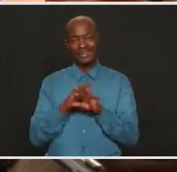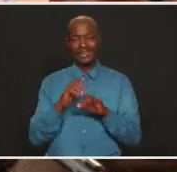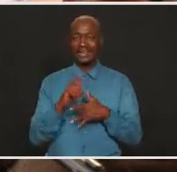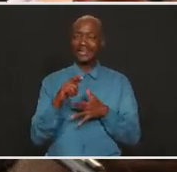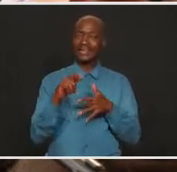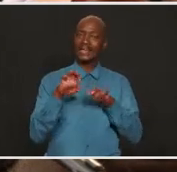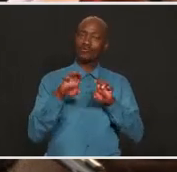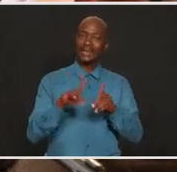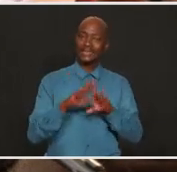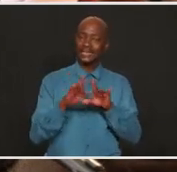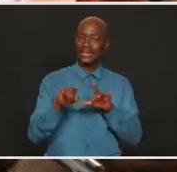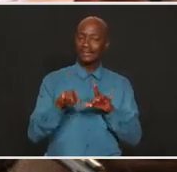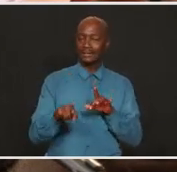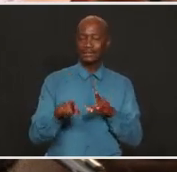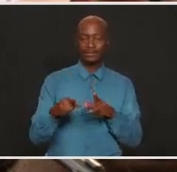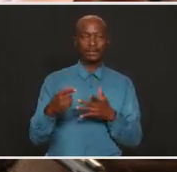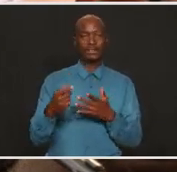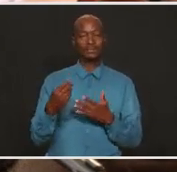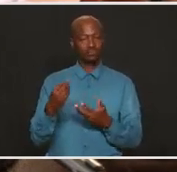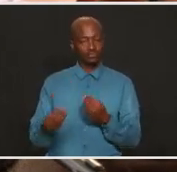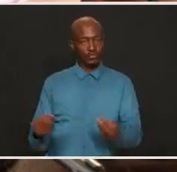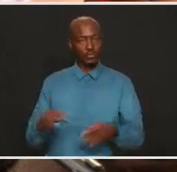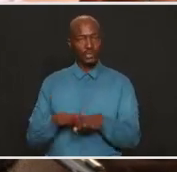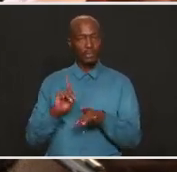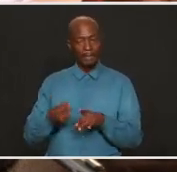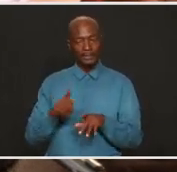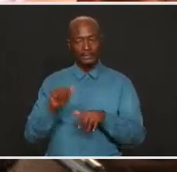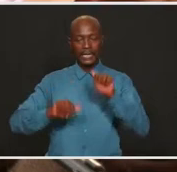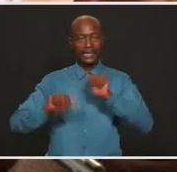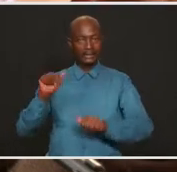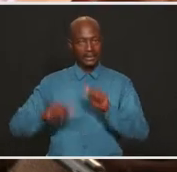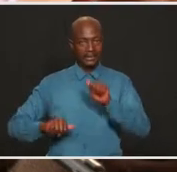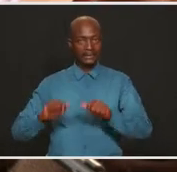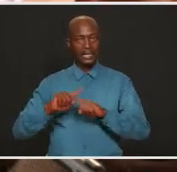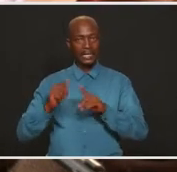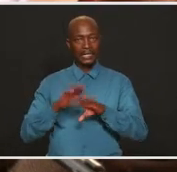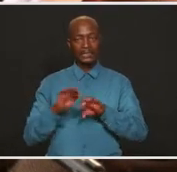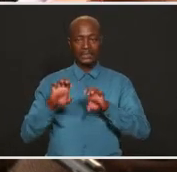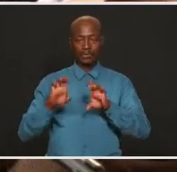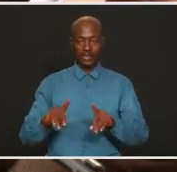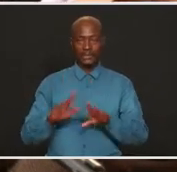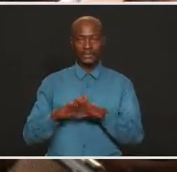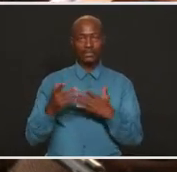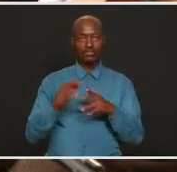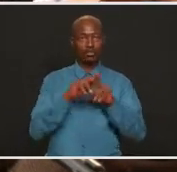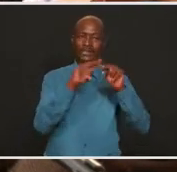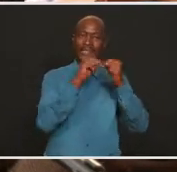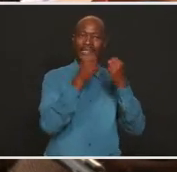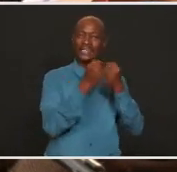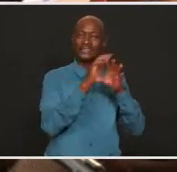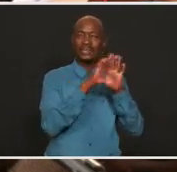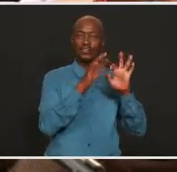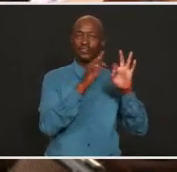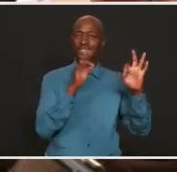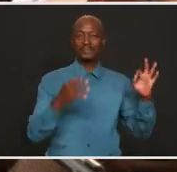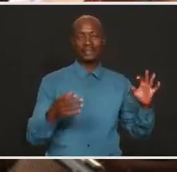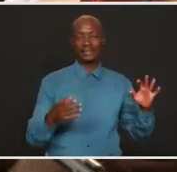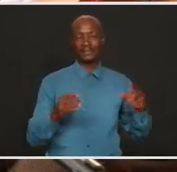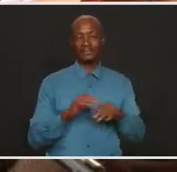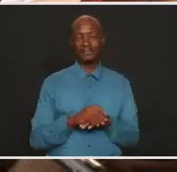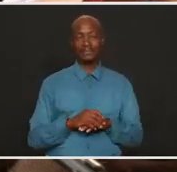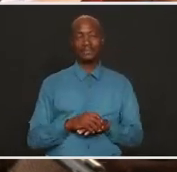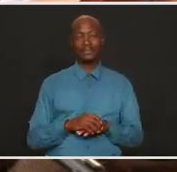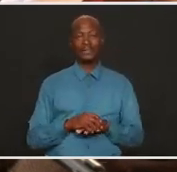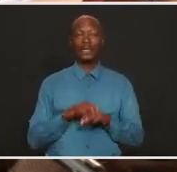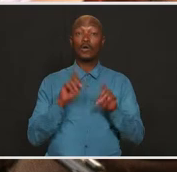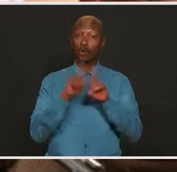and to have their children assessed against the curriculum they have chosen not the national curriculum statement we are also opposed to